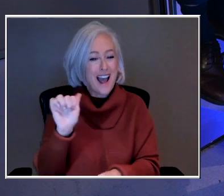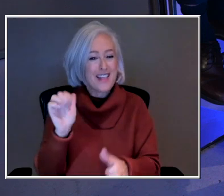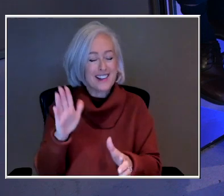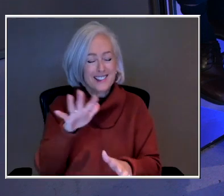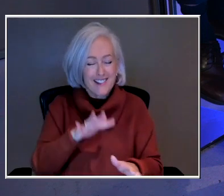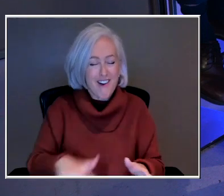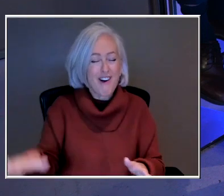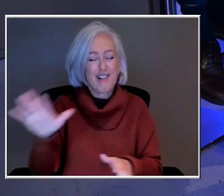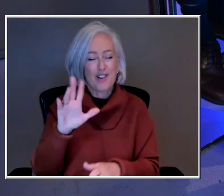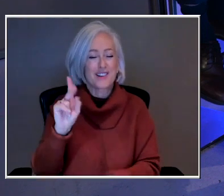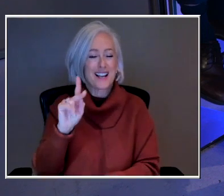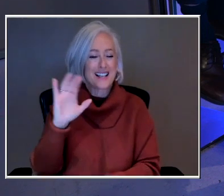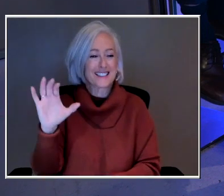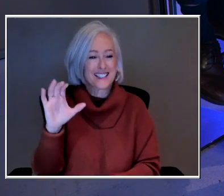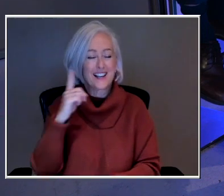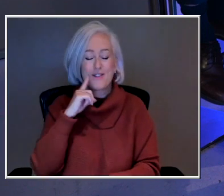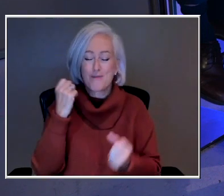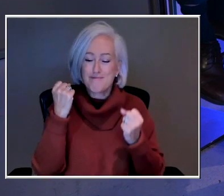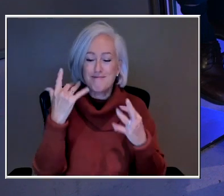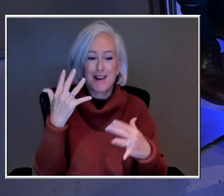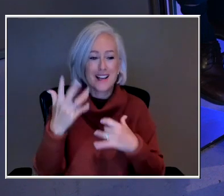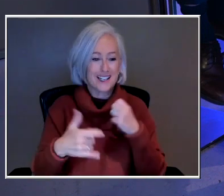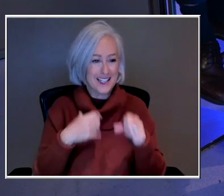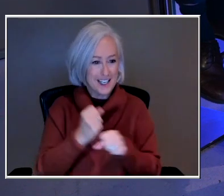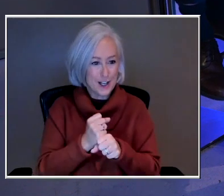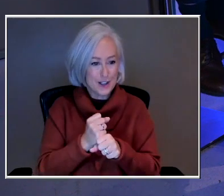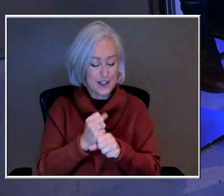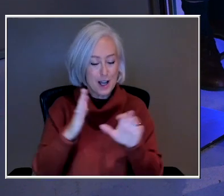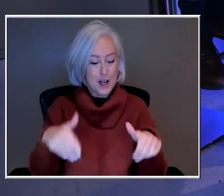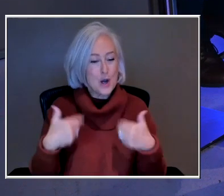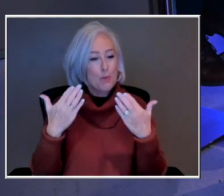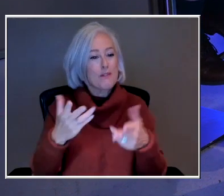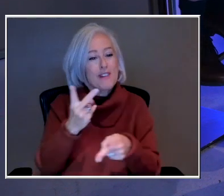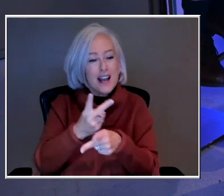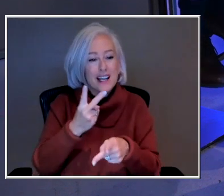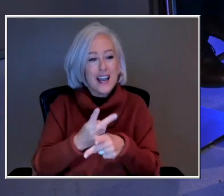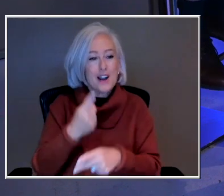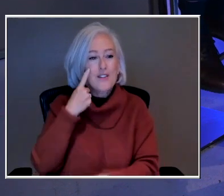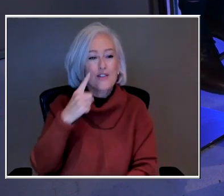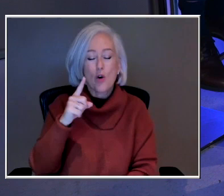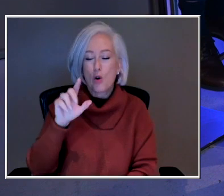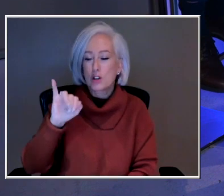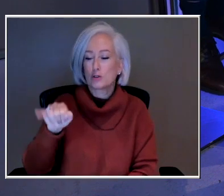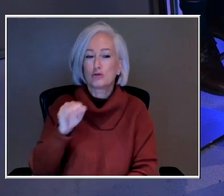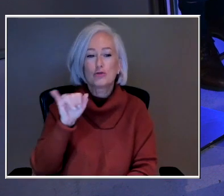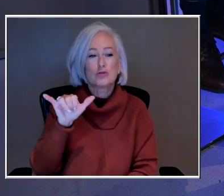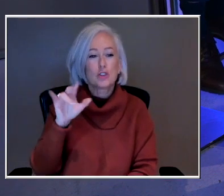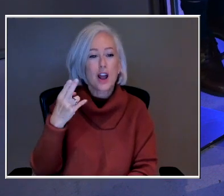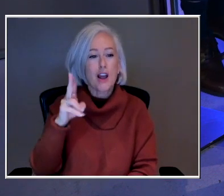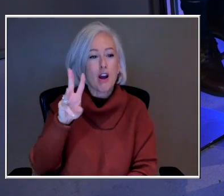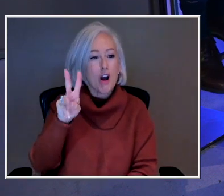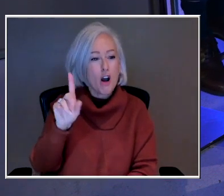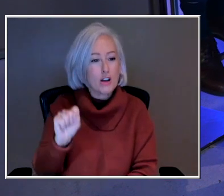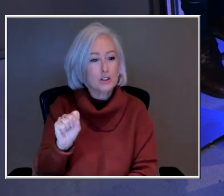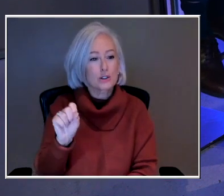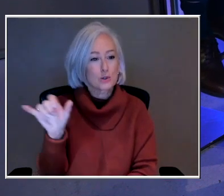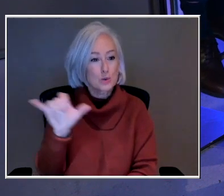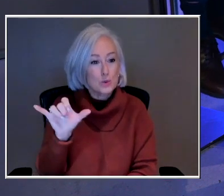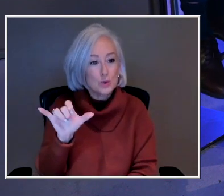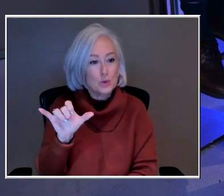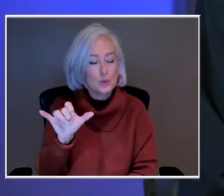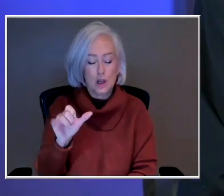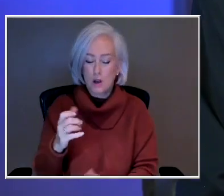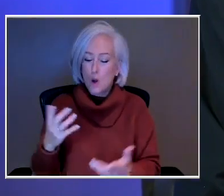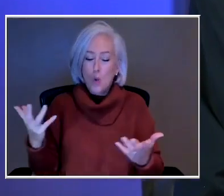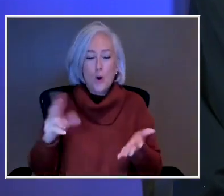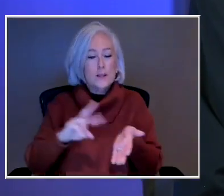and of course we provide care for the Jayhawks as well. But what does that healthcare experience what is it going to mean for KC Current? Well, a couple things.